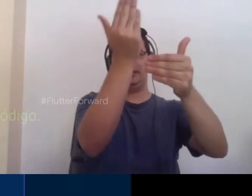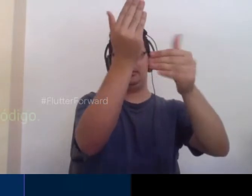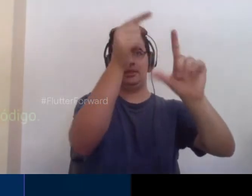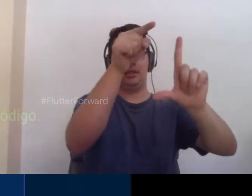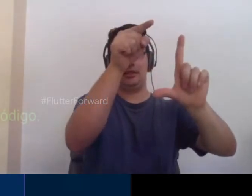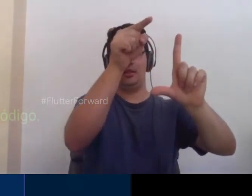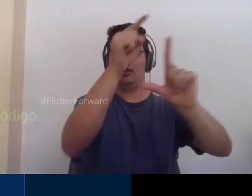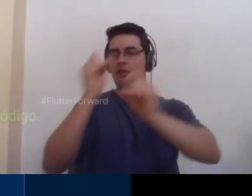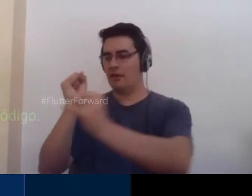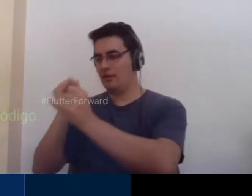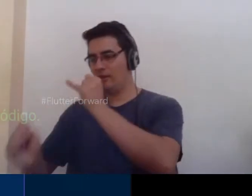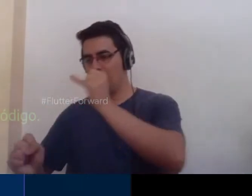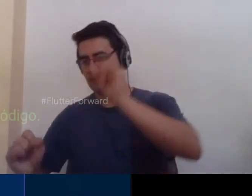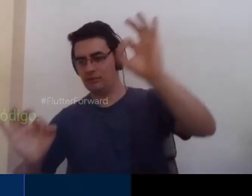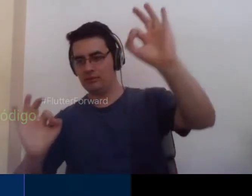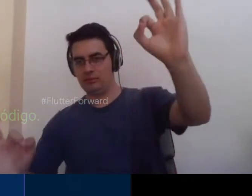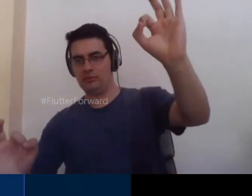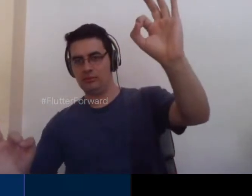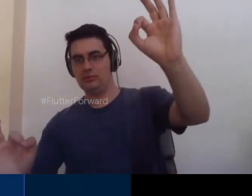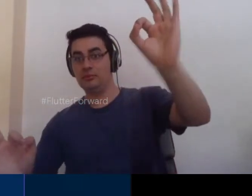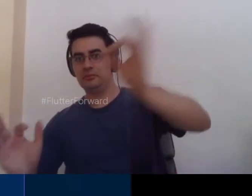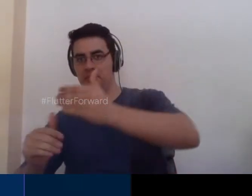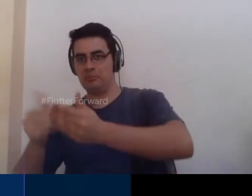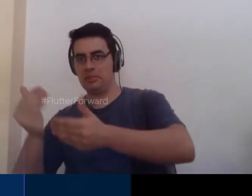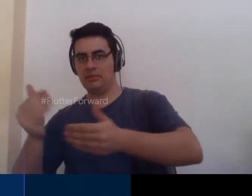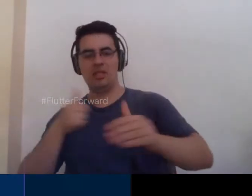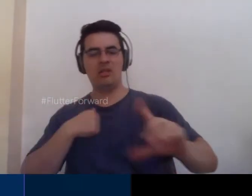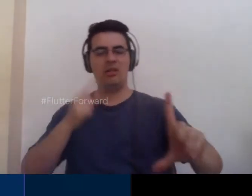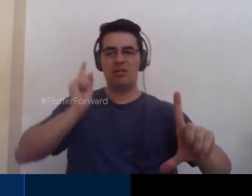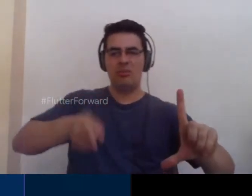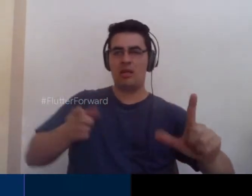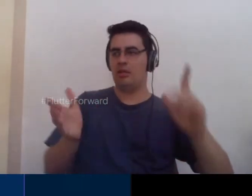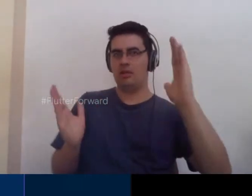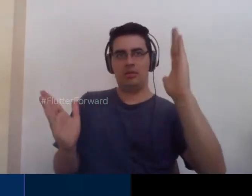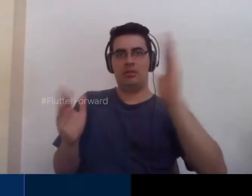These points are called offsets in the code.